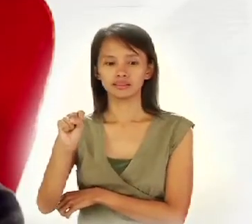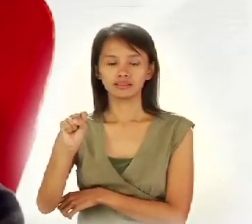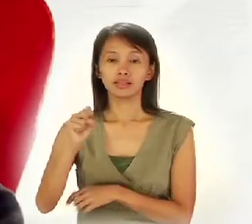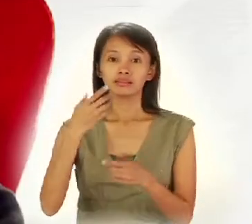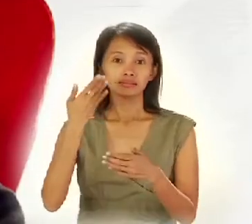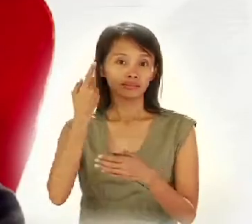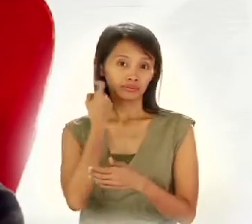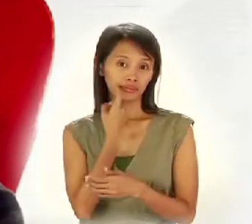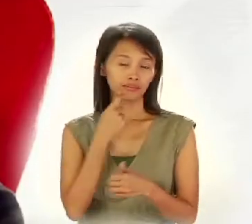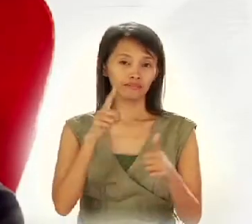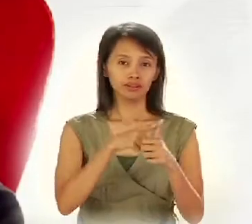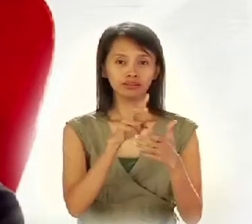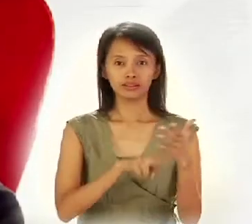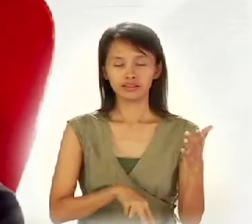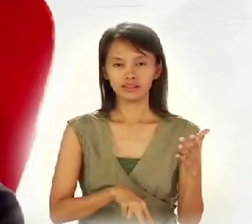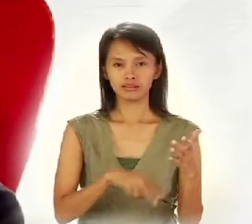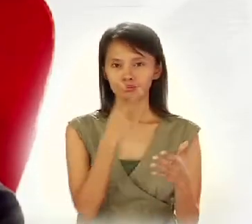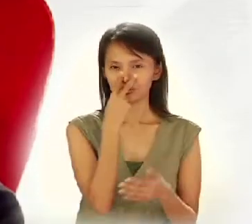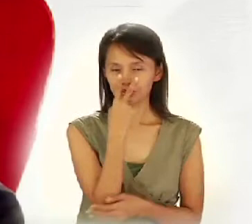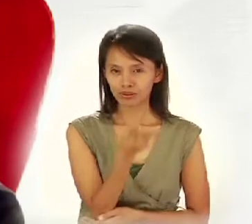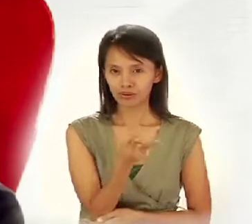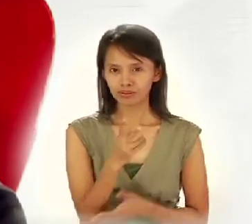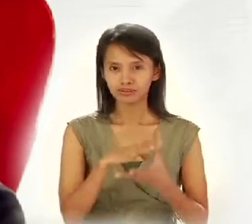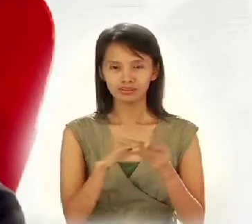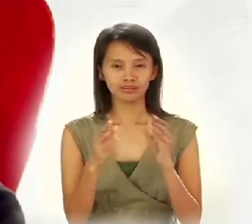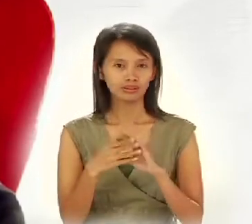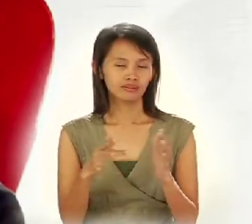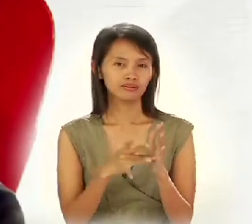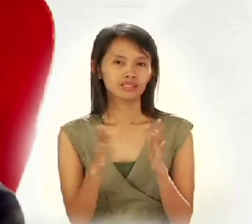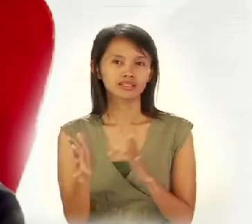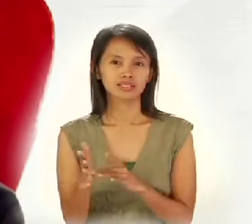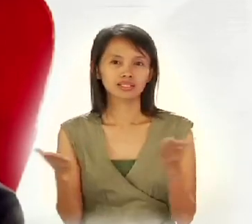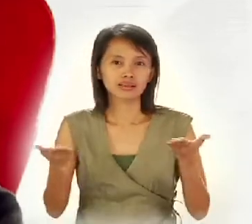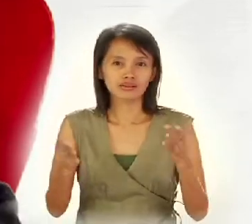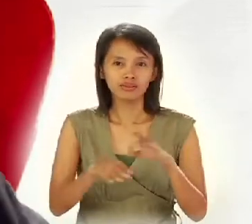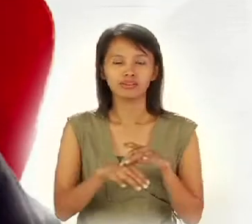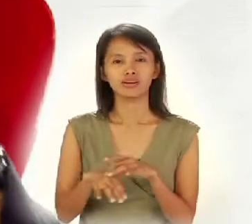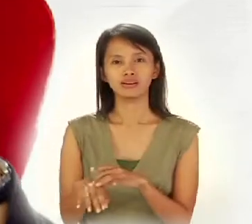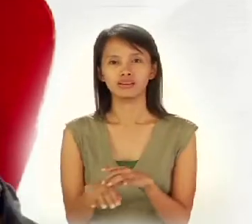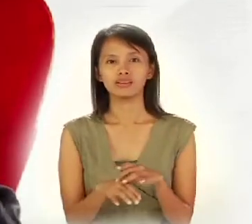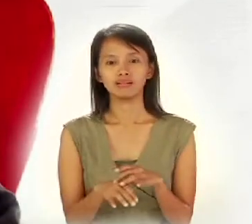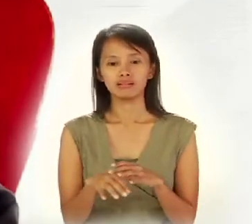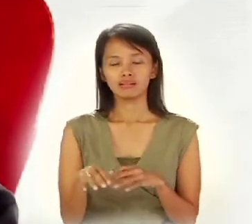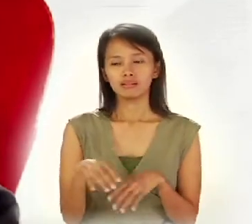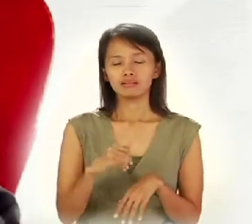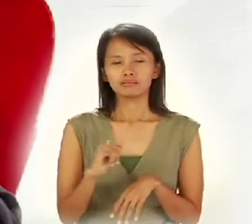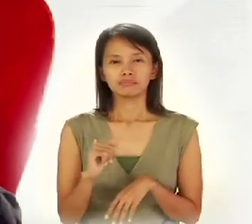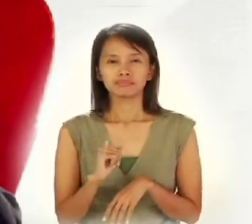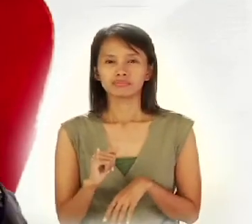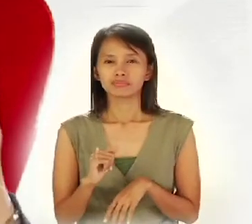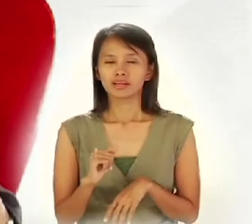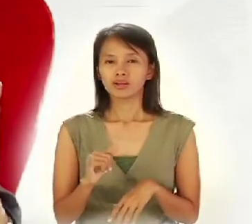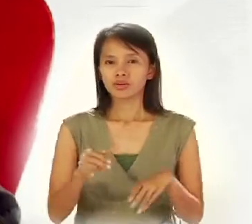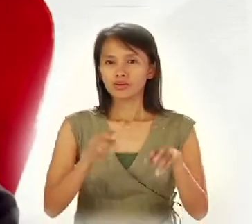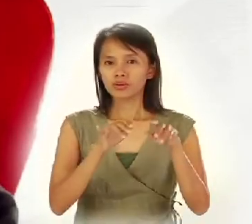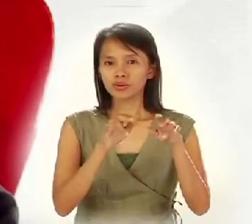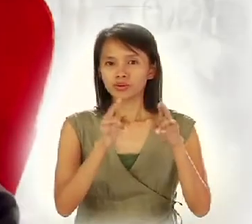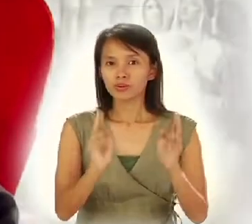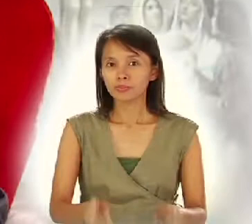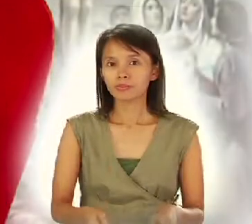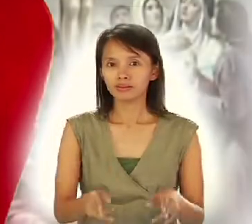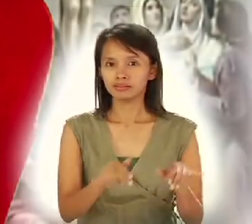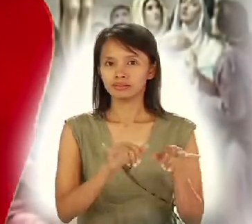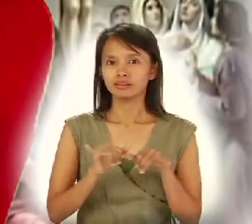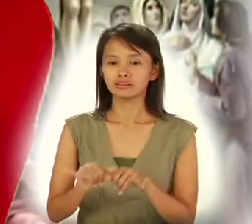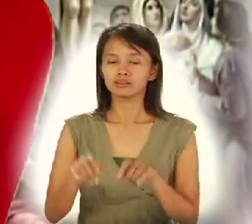saw how the story of Jesus here on earth, according to human standards and